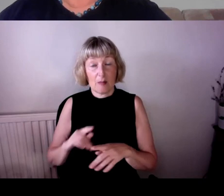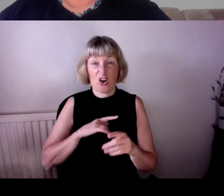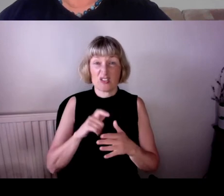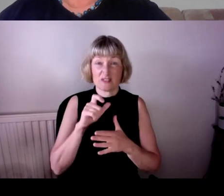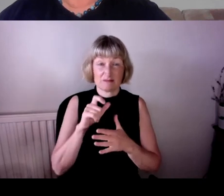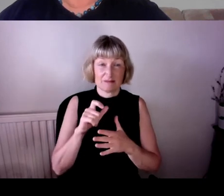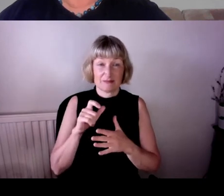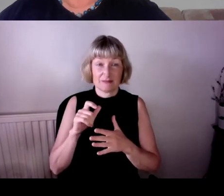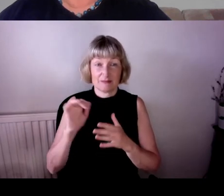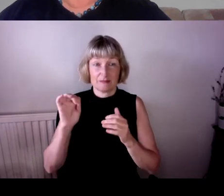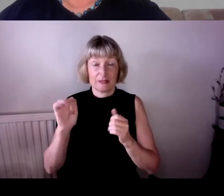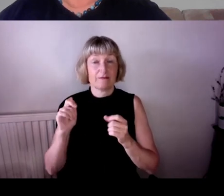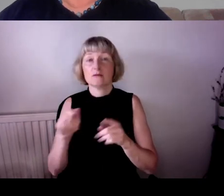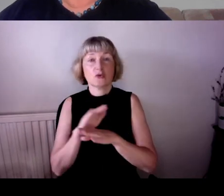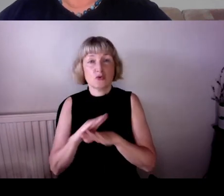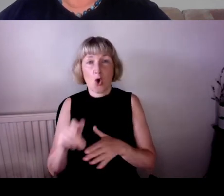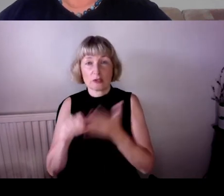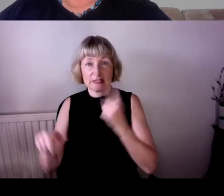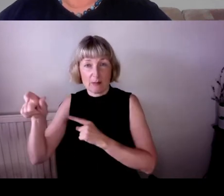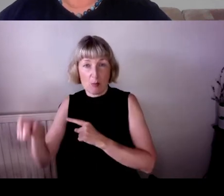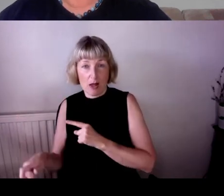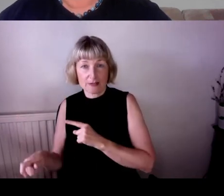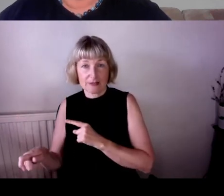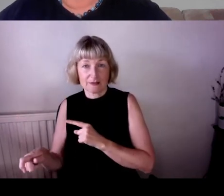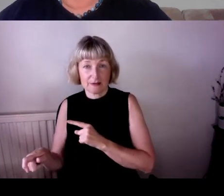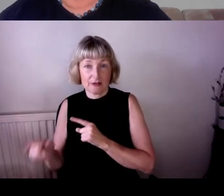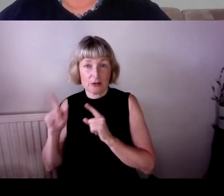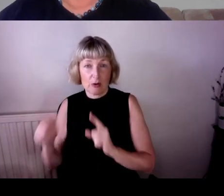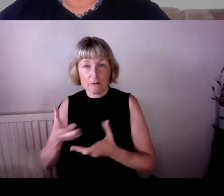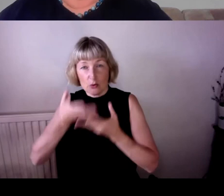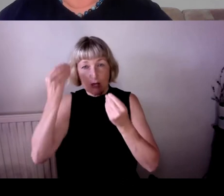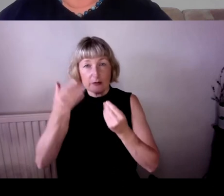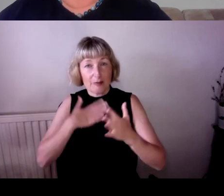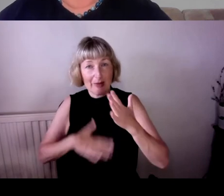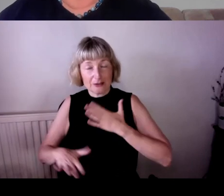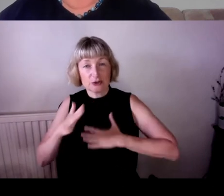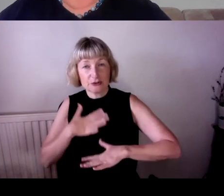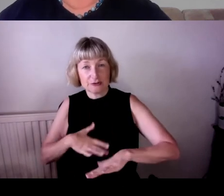I think that, you know, it's all a bit of give and take, really.